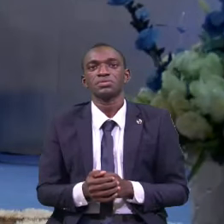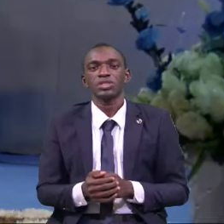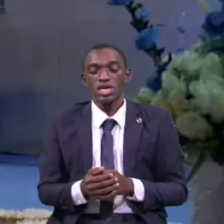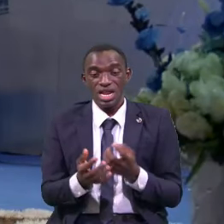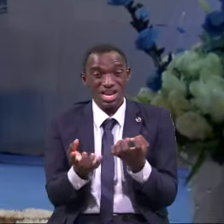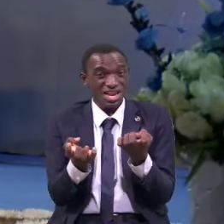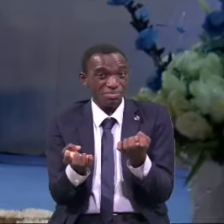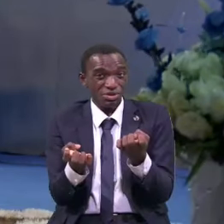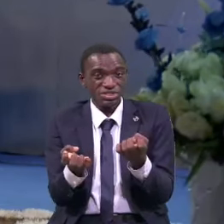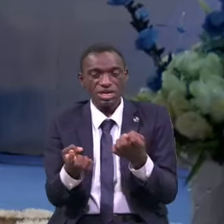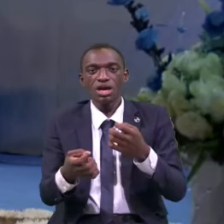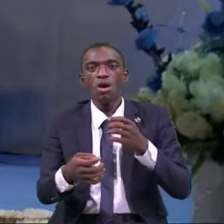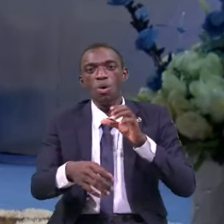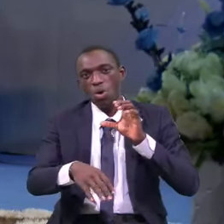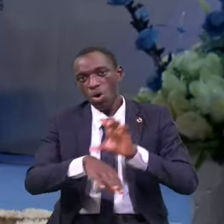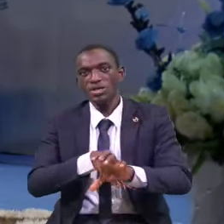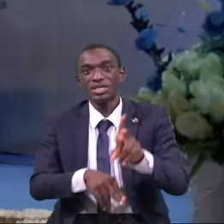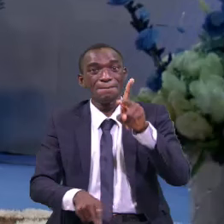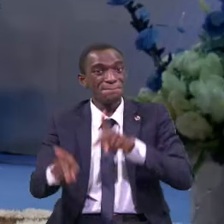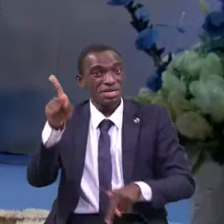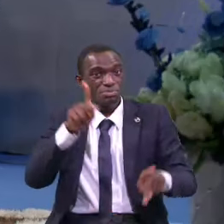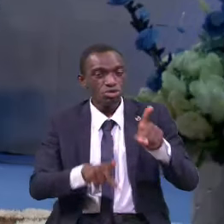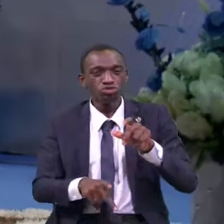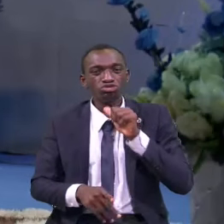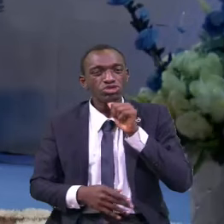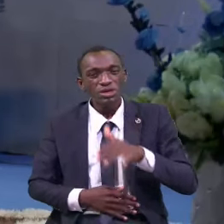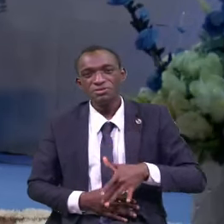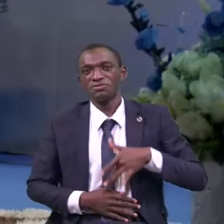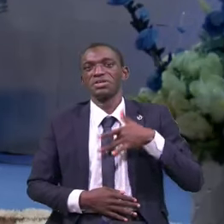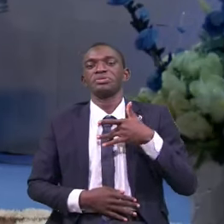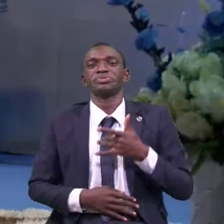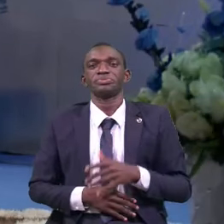Leprosy makes the people insensitive.